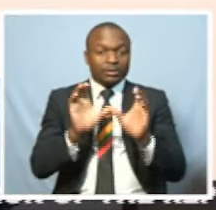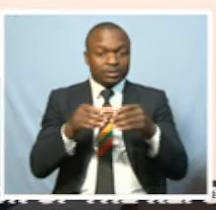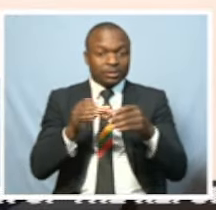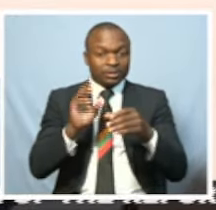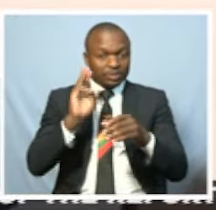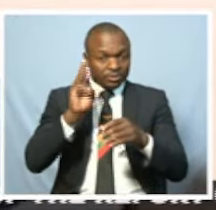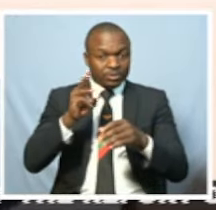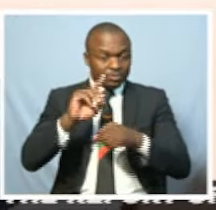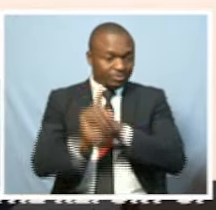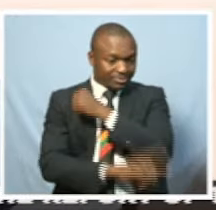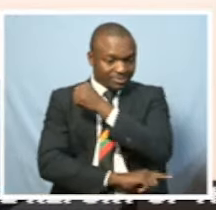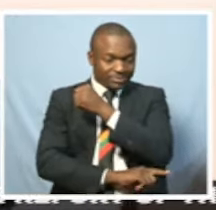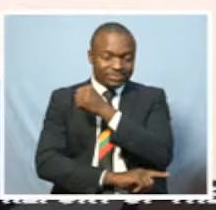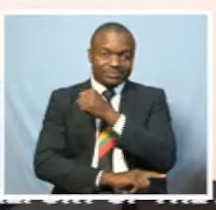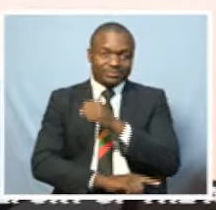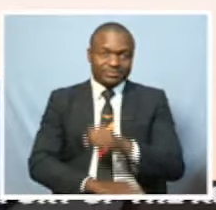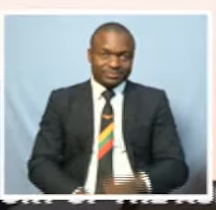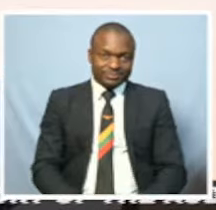will discipline.